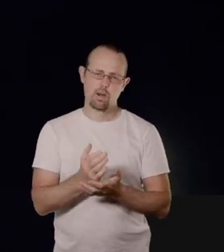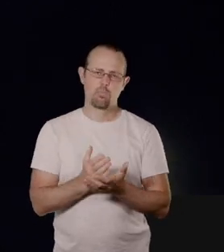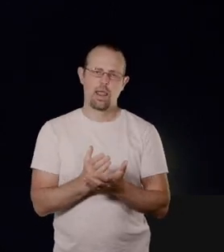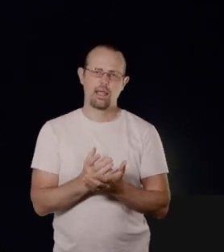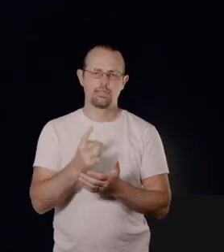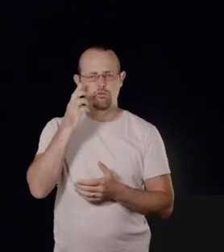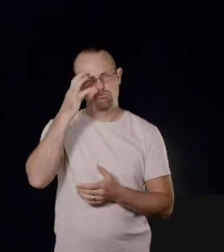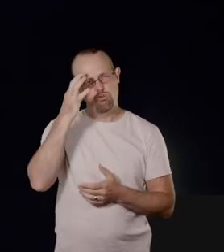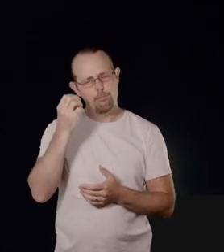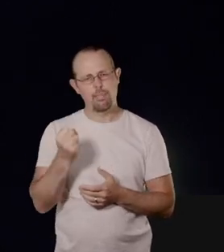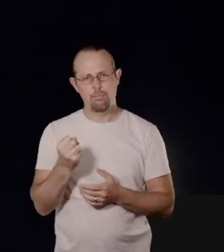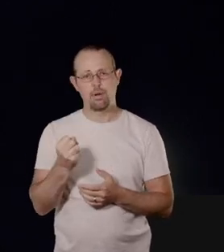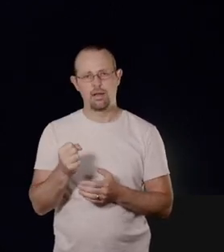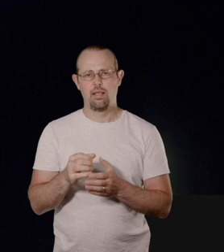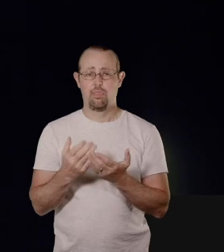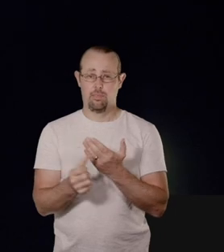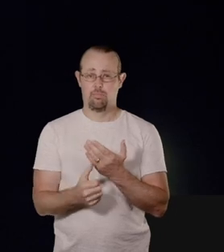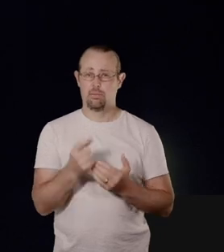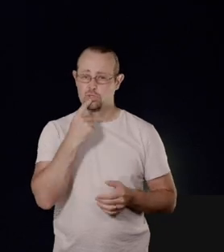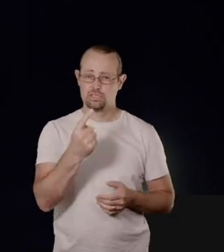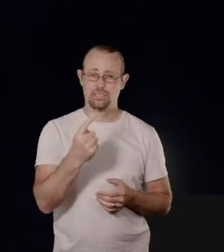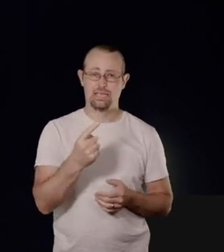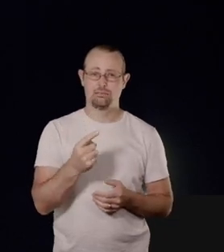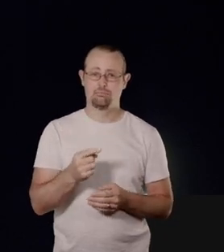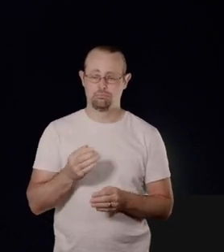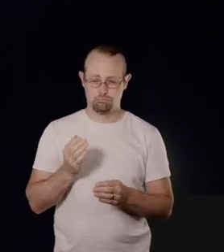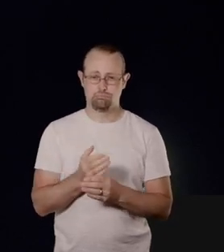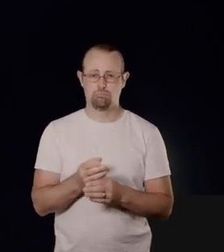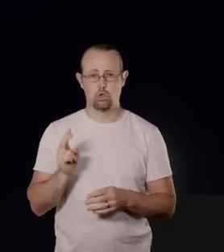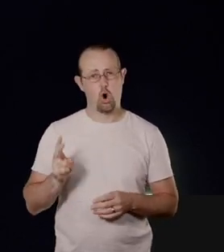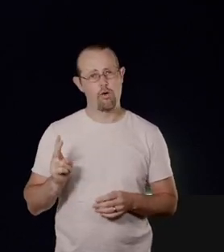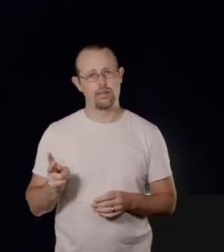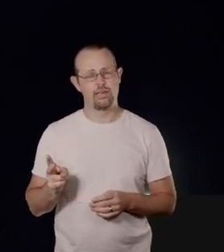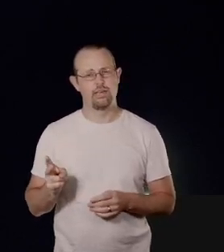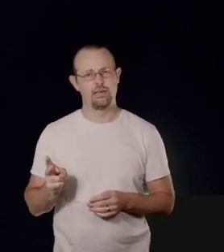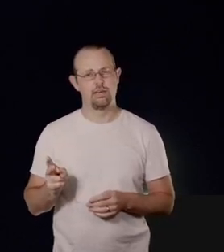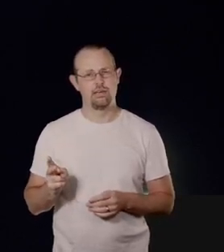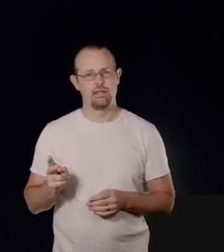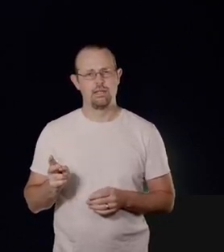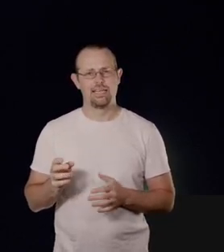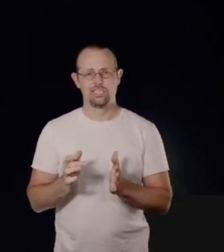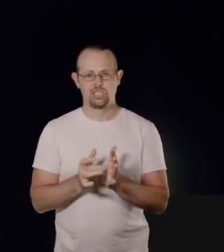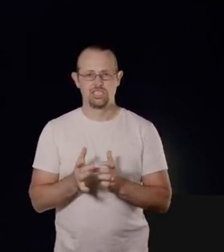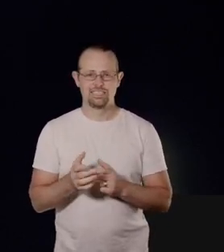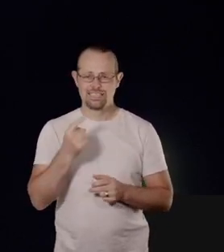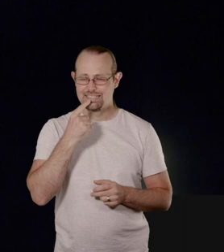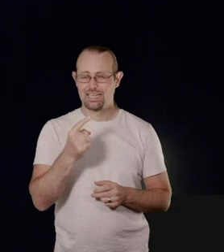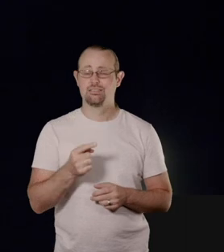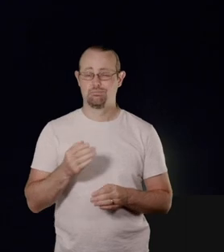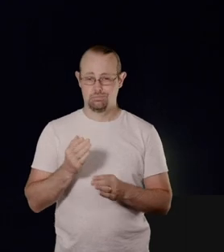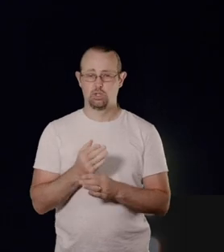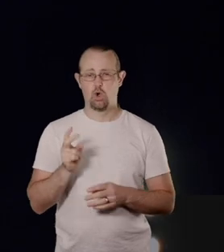been encouraged to do this often. You know, in the Gospels where Jesus says, "Do this often in remembrance